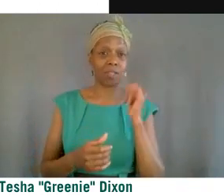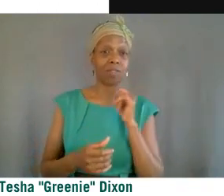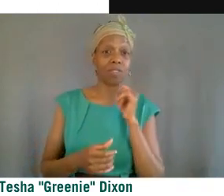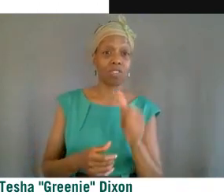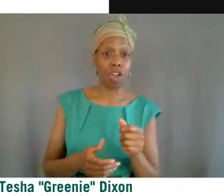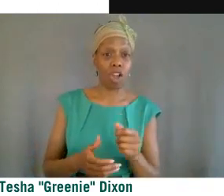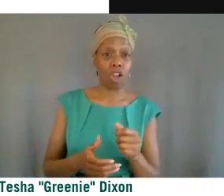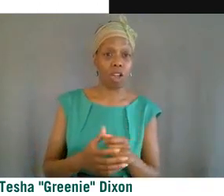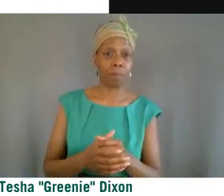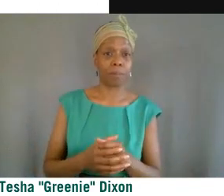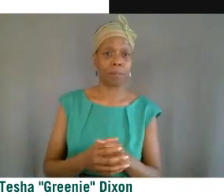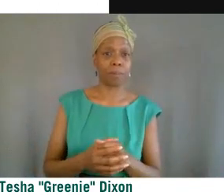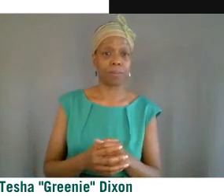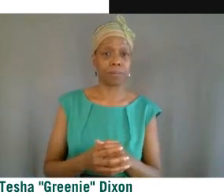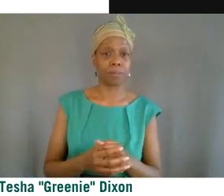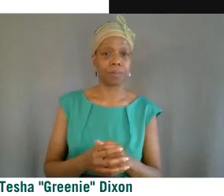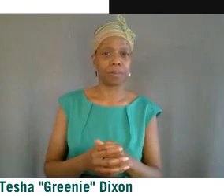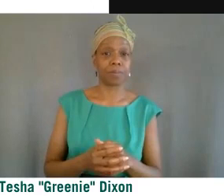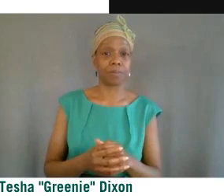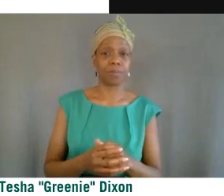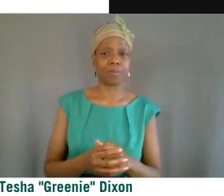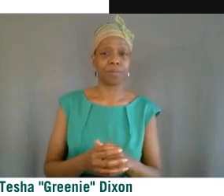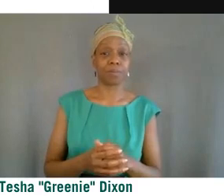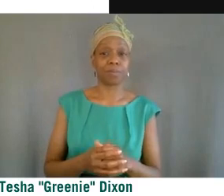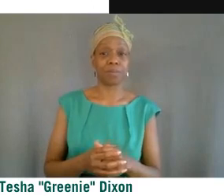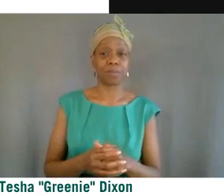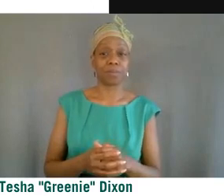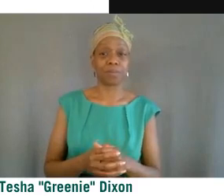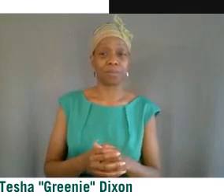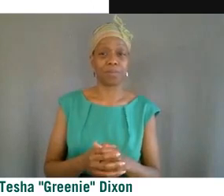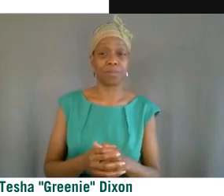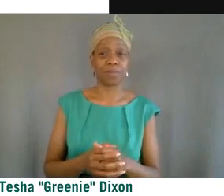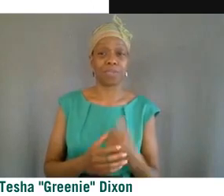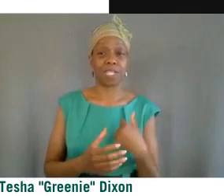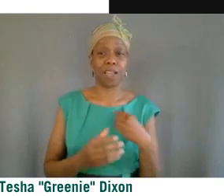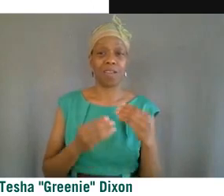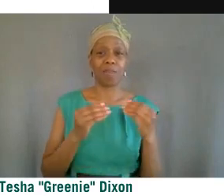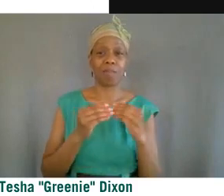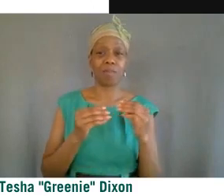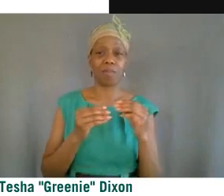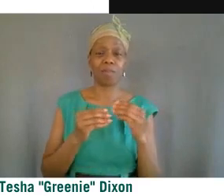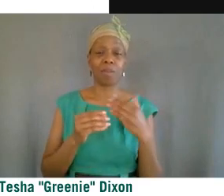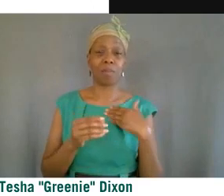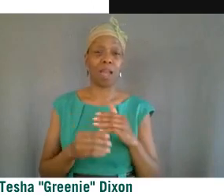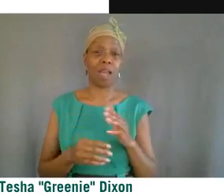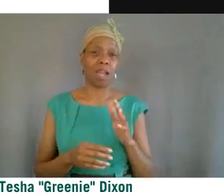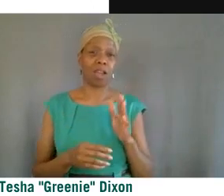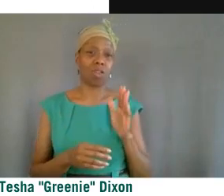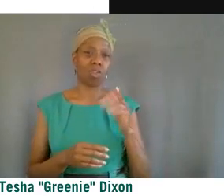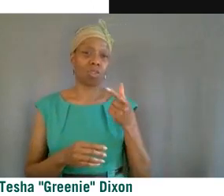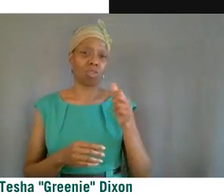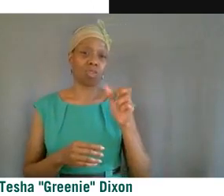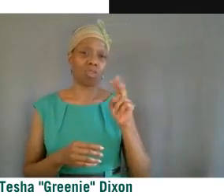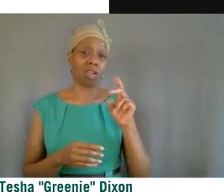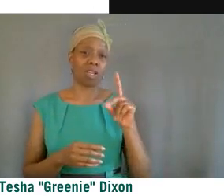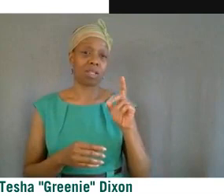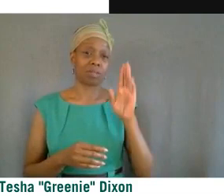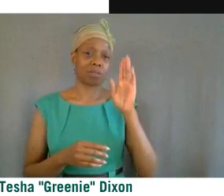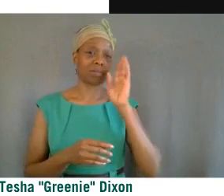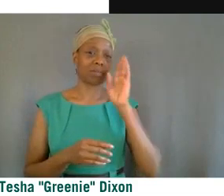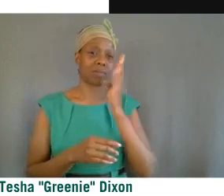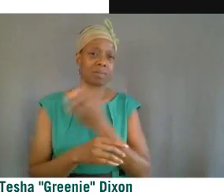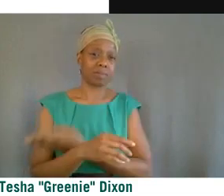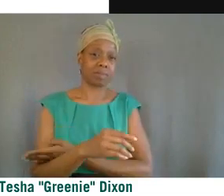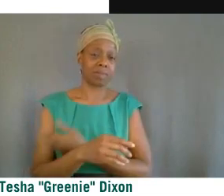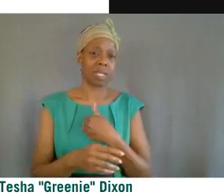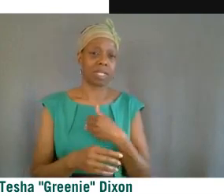okay. Oh, it's more of a comment, so I think we can leave. So my grandson has cerebral palsy and is quadriplegic, but he follows games and understands them amazingly.